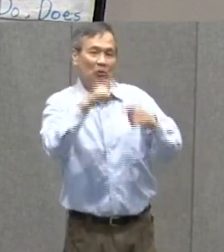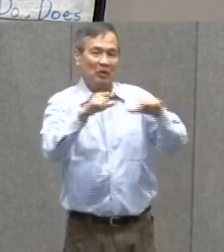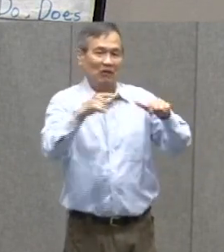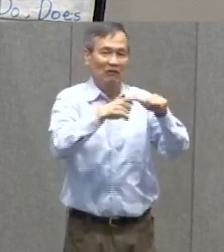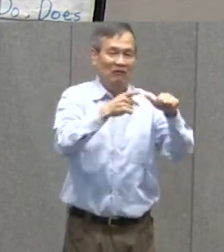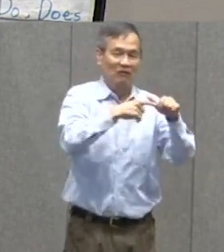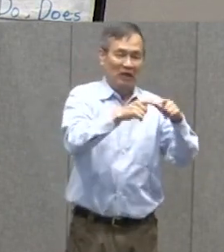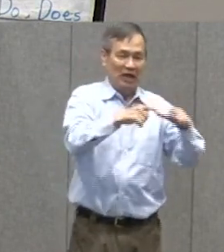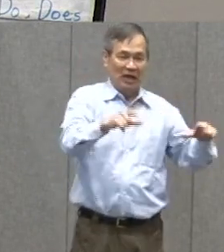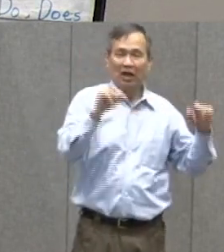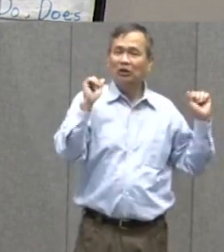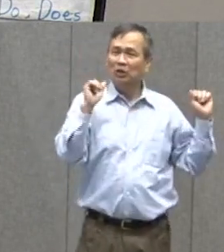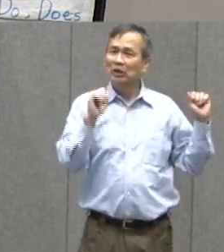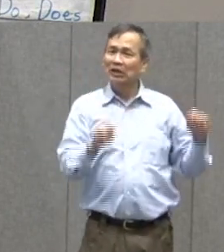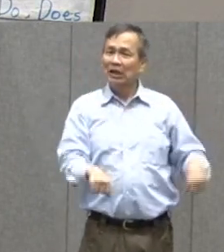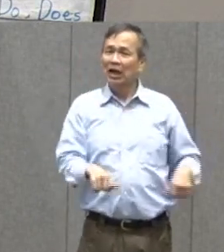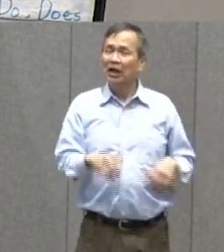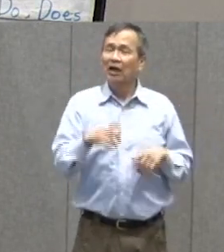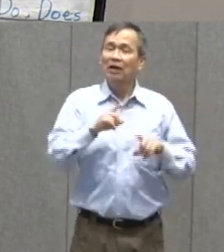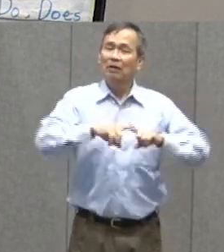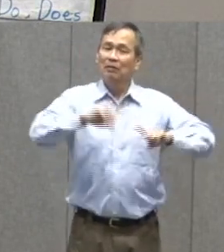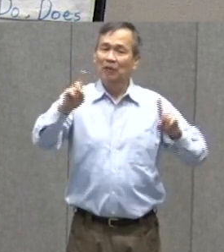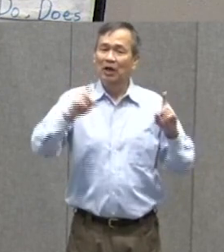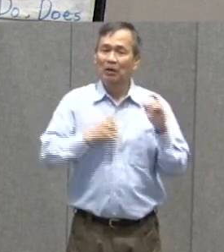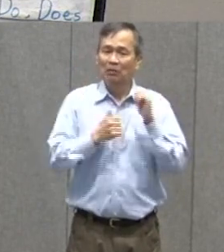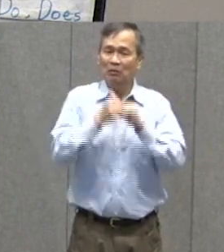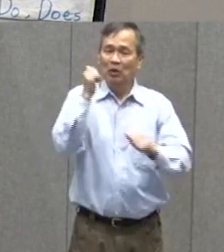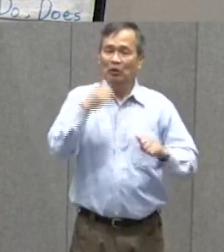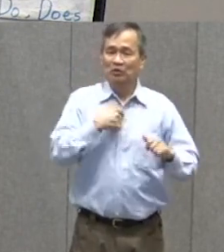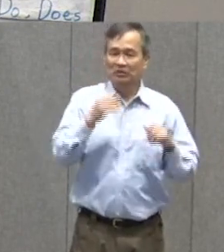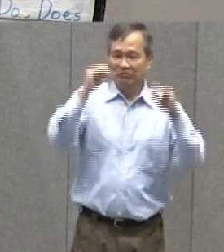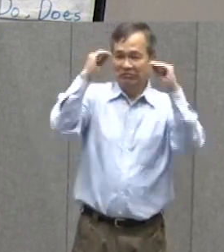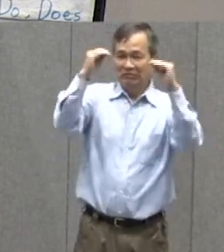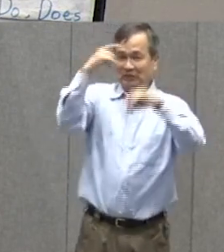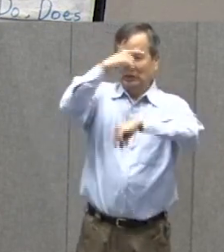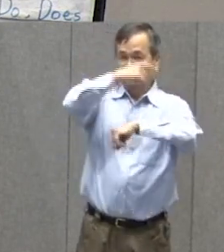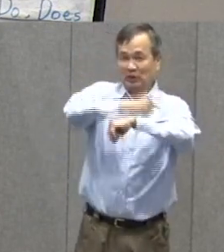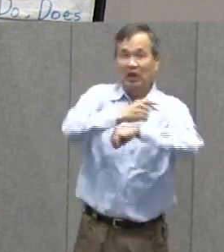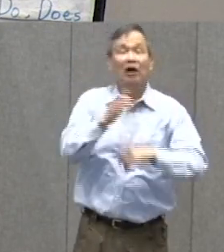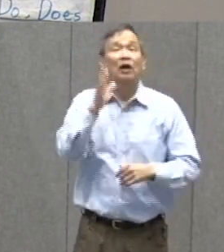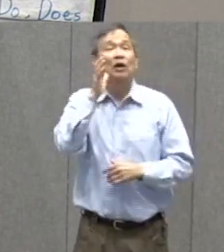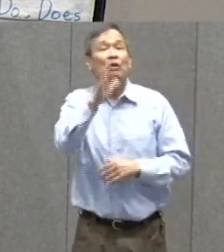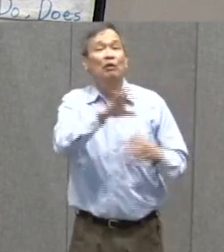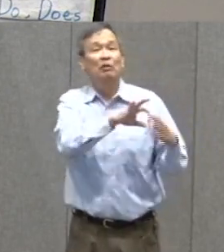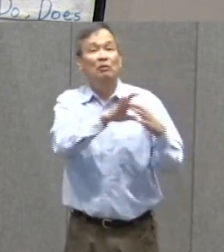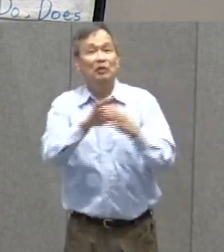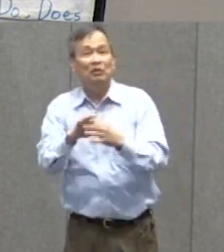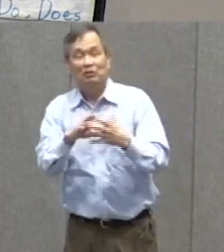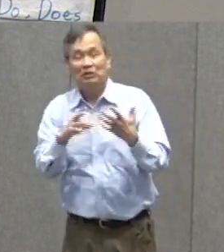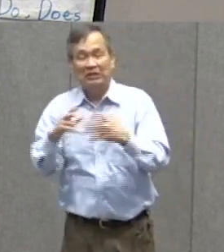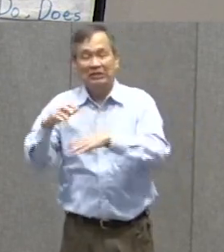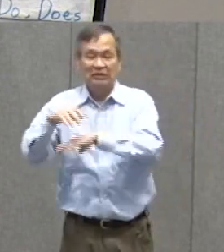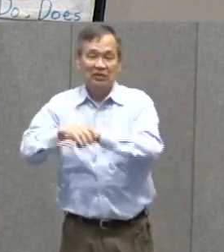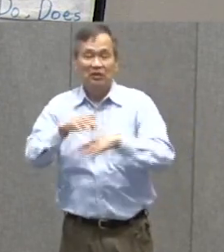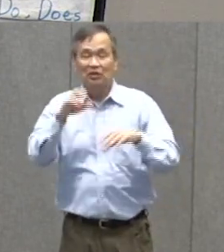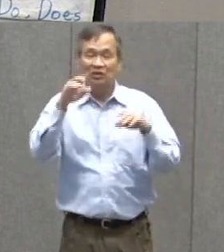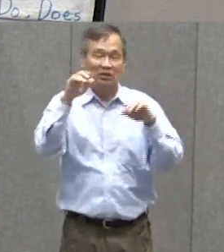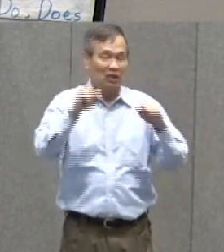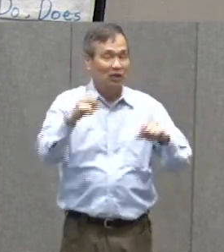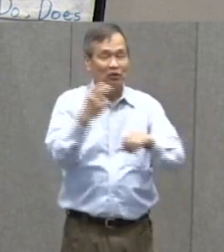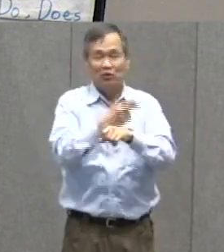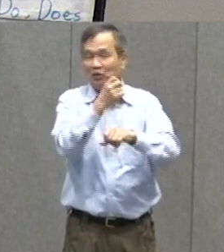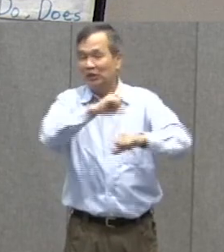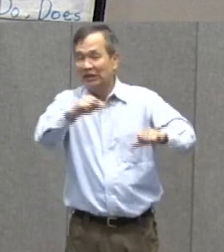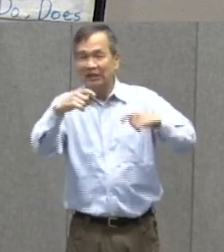want to learn the knowledge that I am going to be teaching you today. And you can use, if you speak Spanish, Swahili,